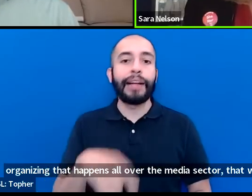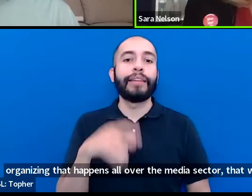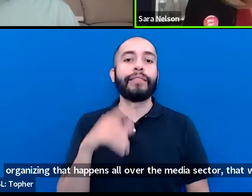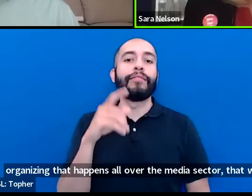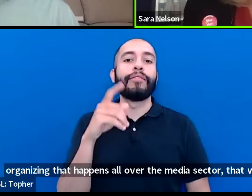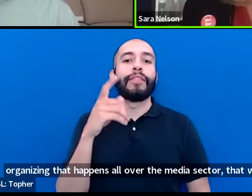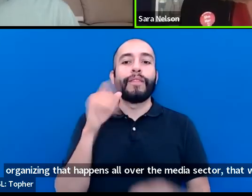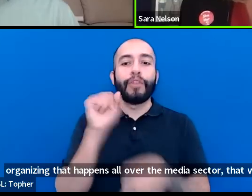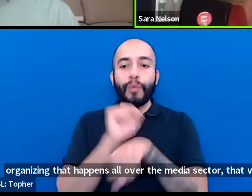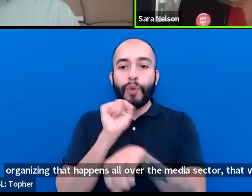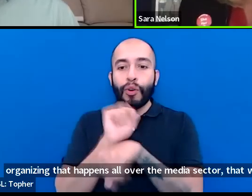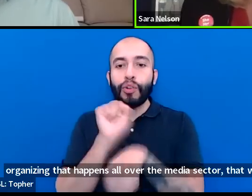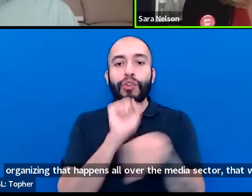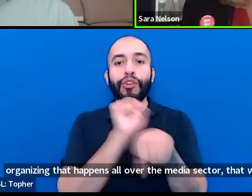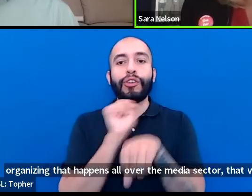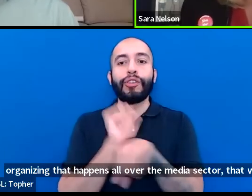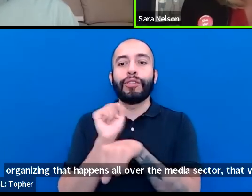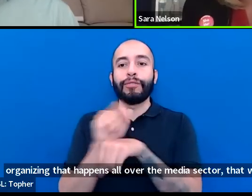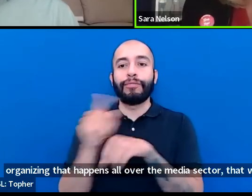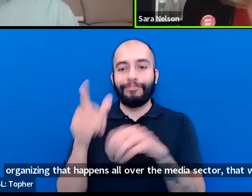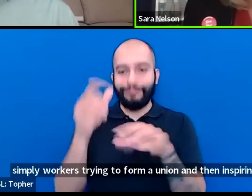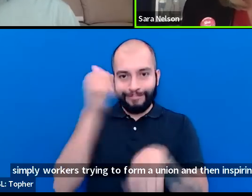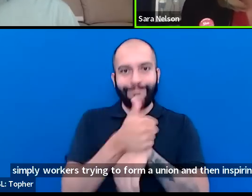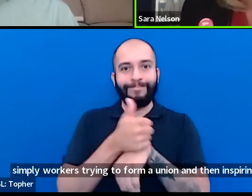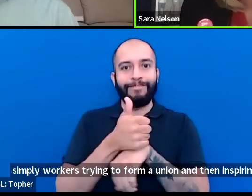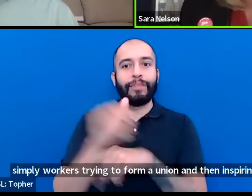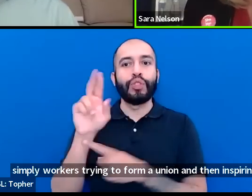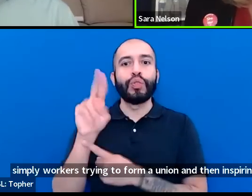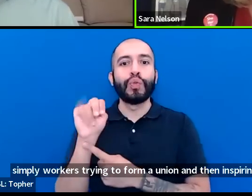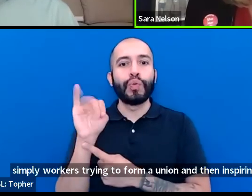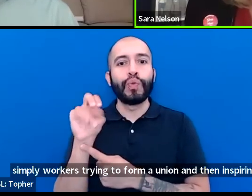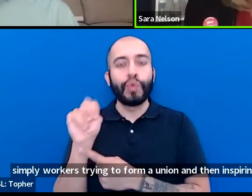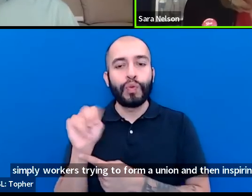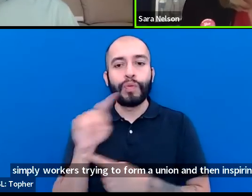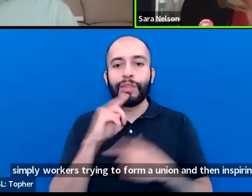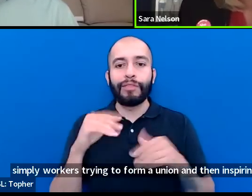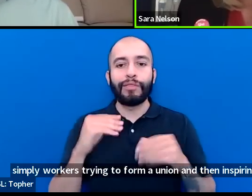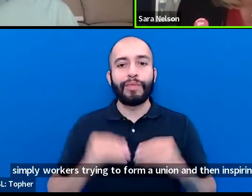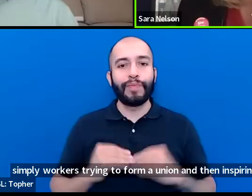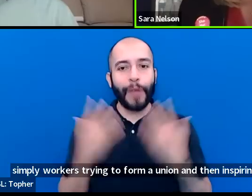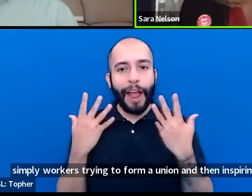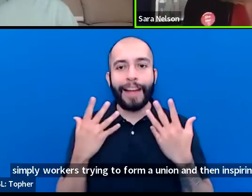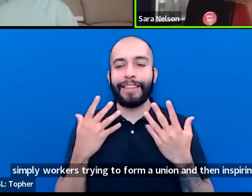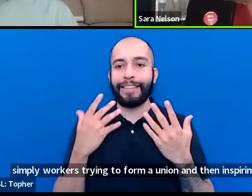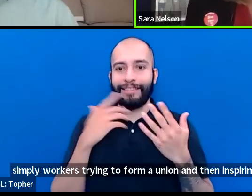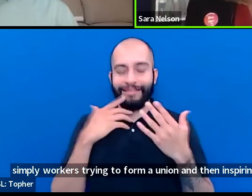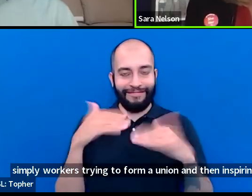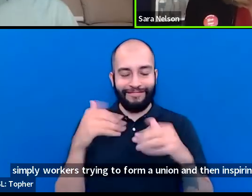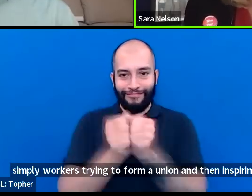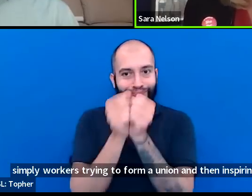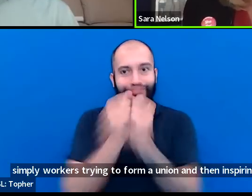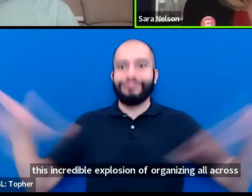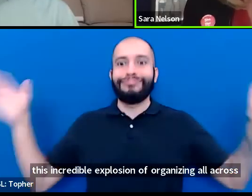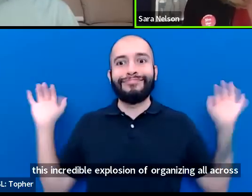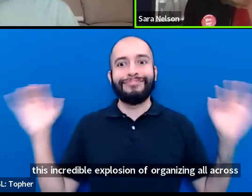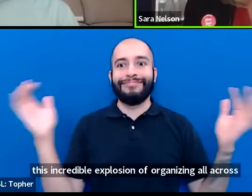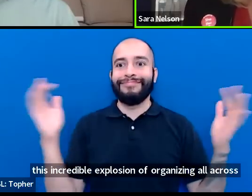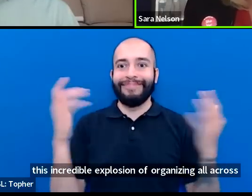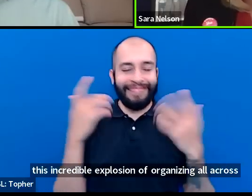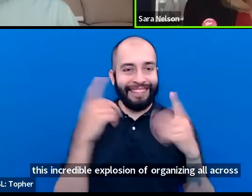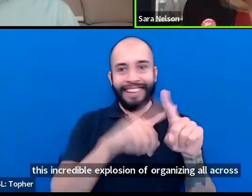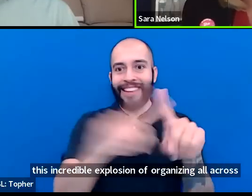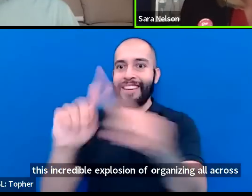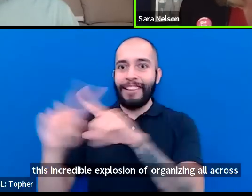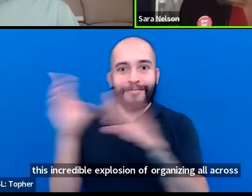incredible explosion of organizing all across journalism, all across all kinds of newsrooms and all kinds of media outlets. And